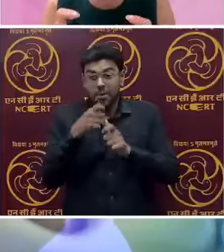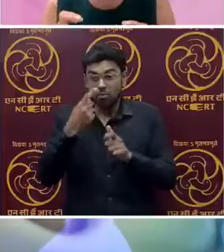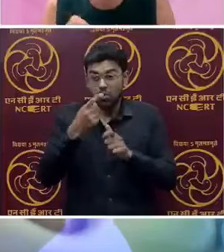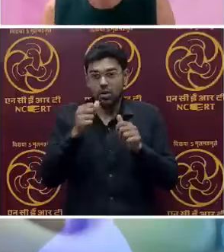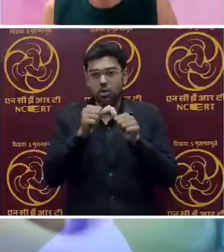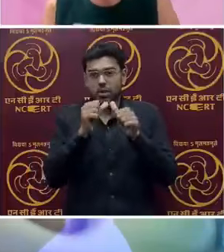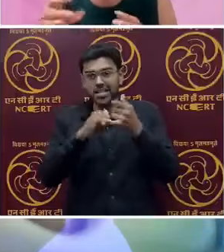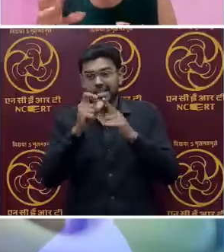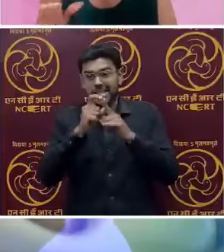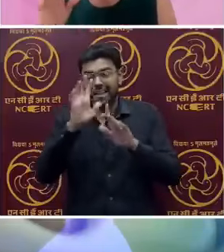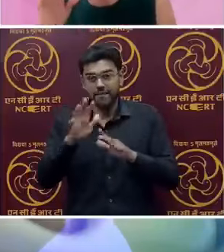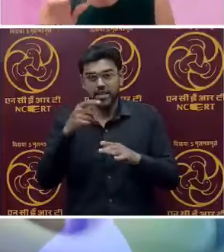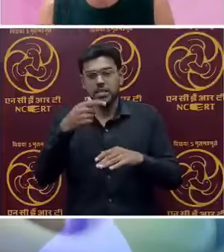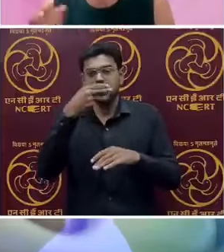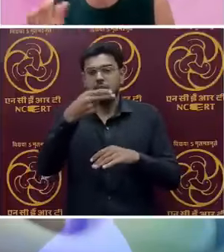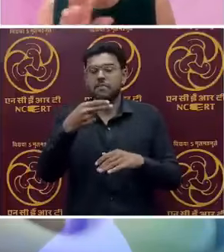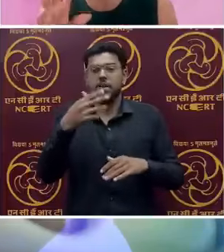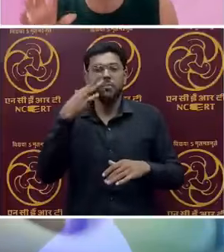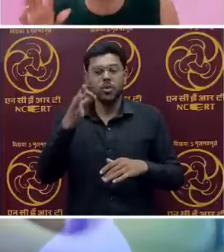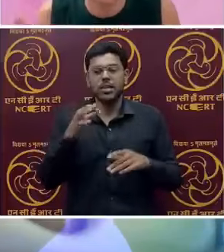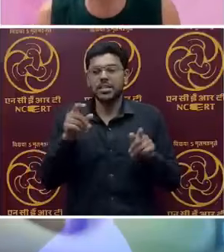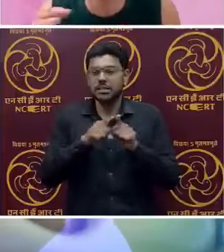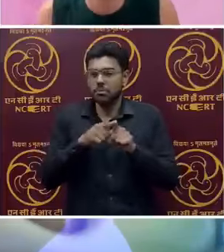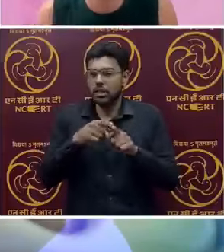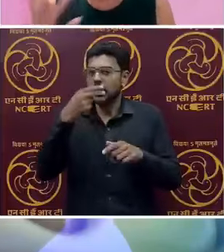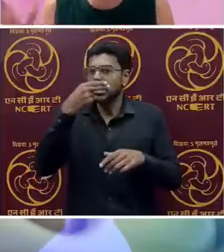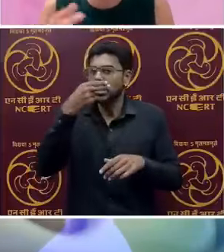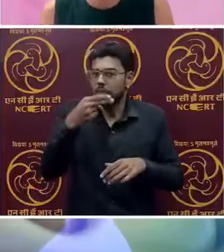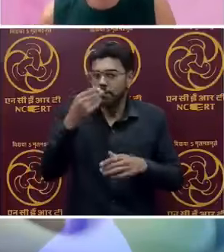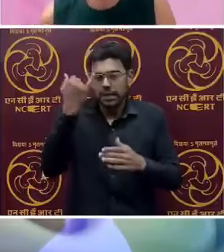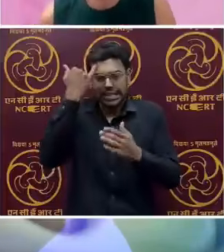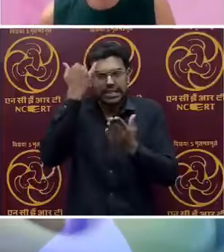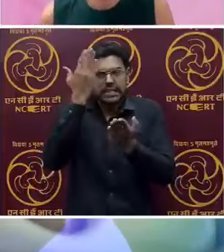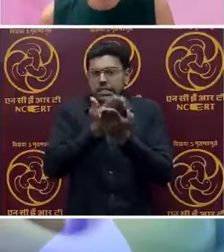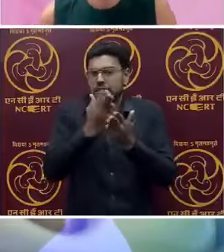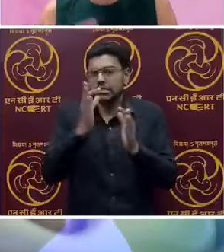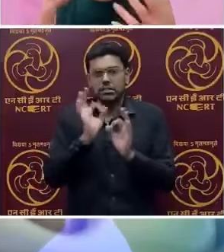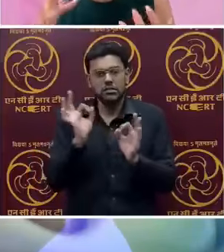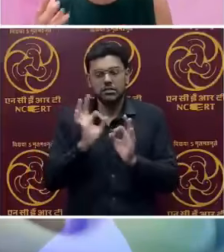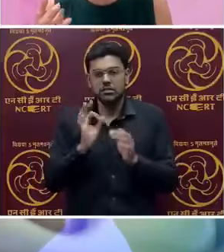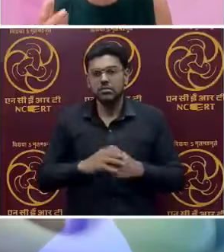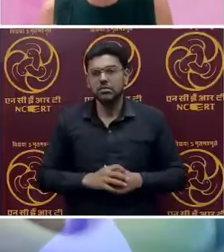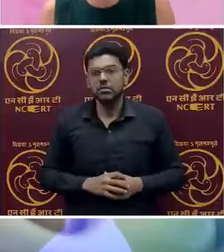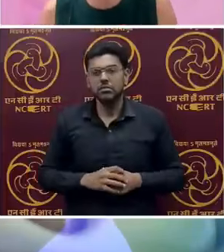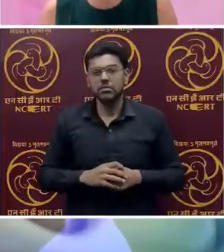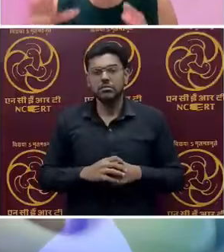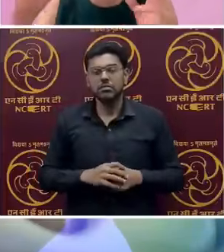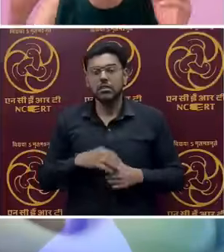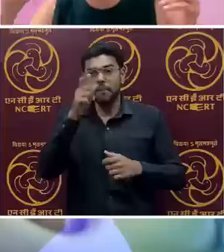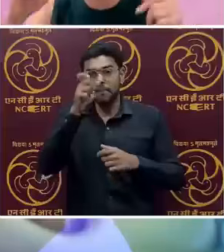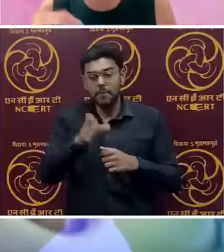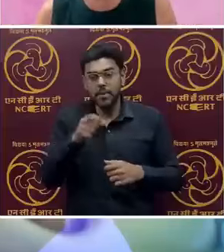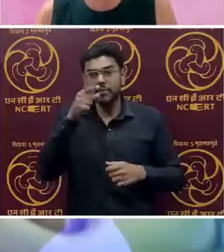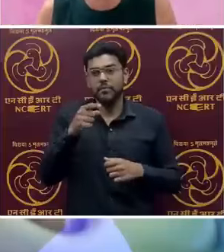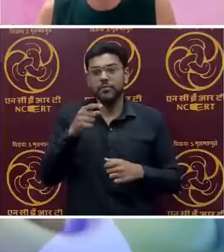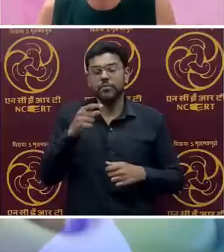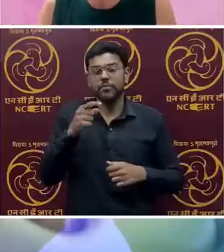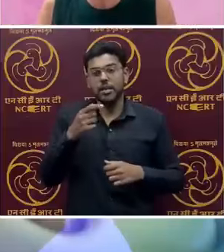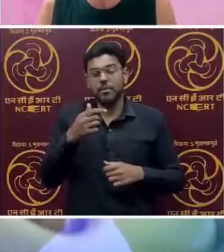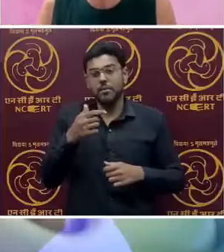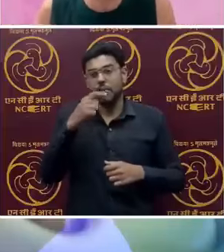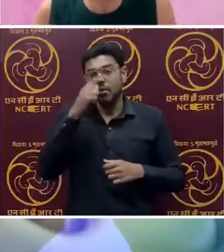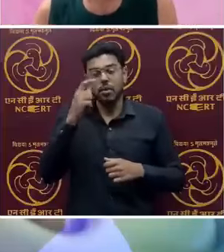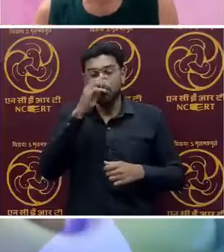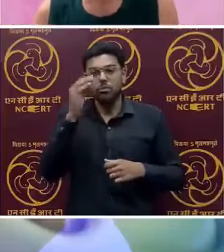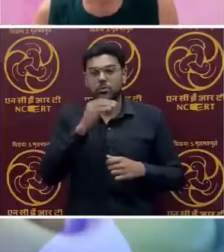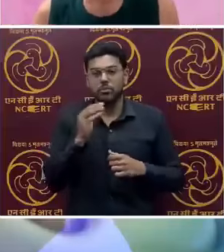label. And saying that we should not label is suggesting autistic people should be ashamed of their label. That's